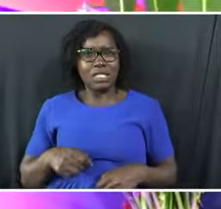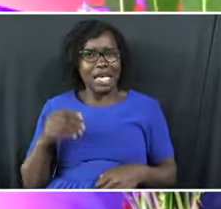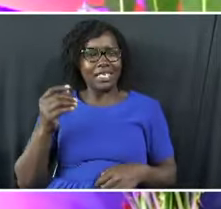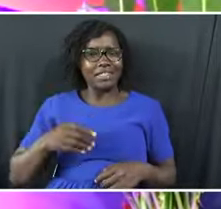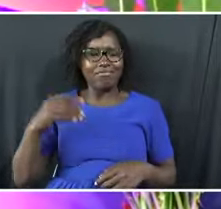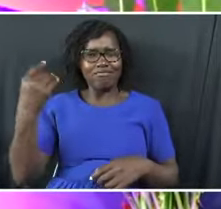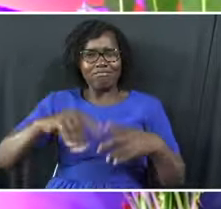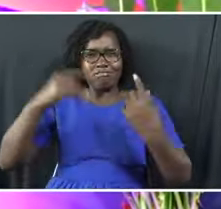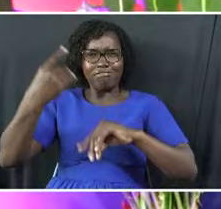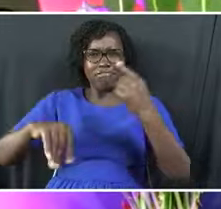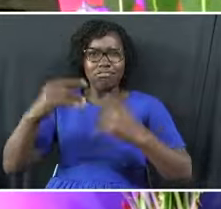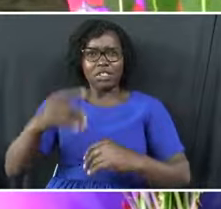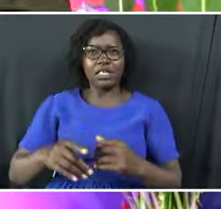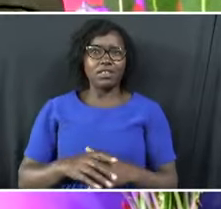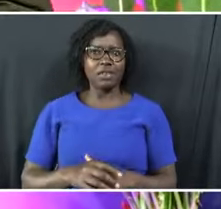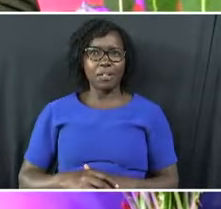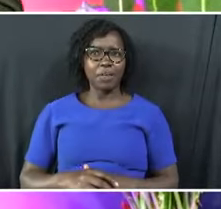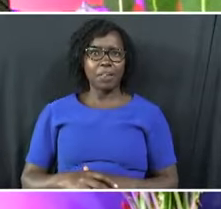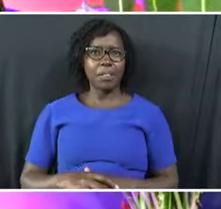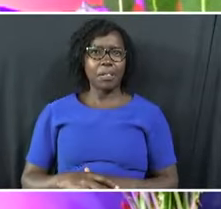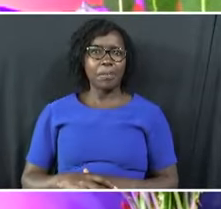justice.